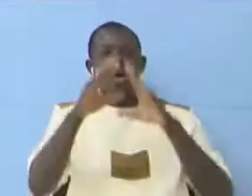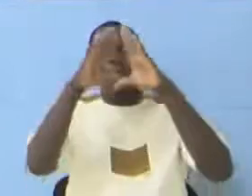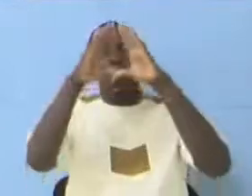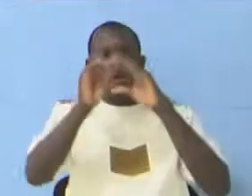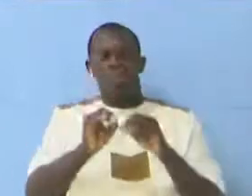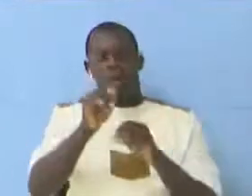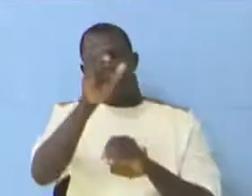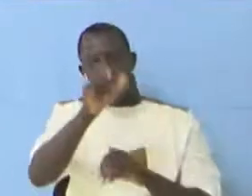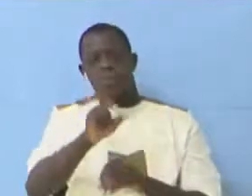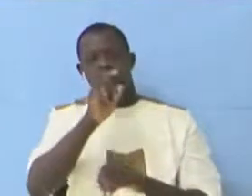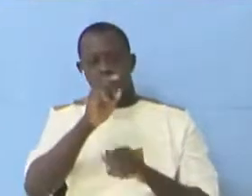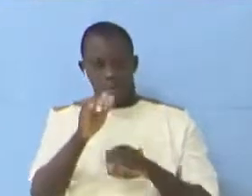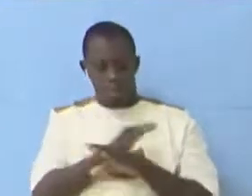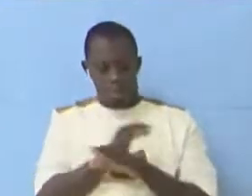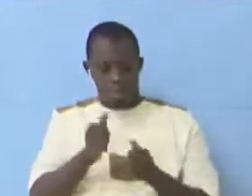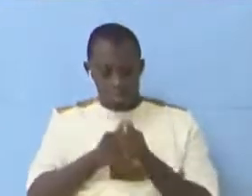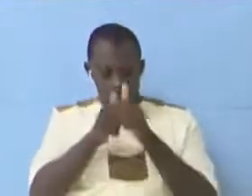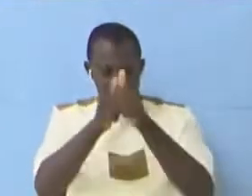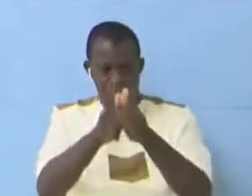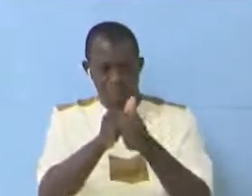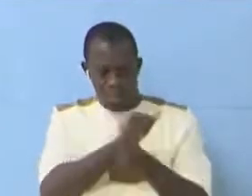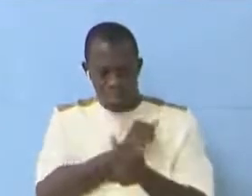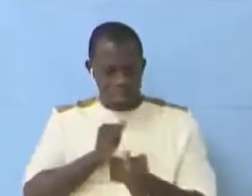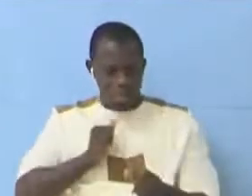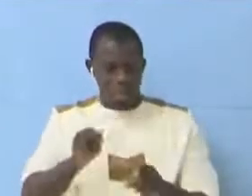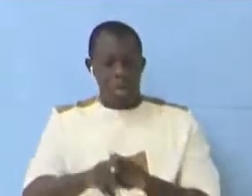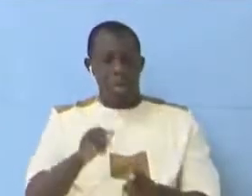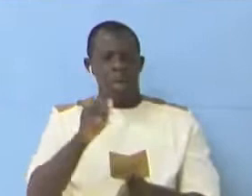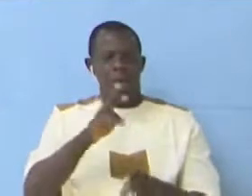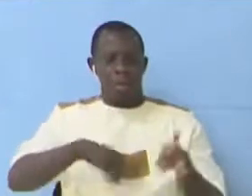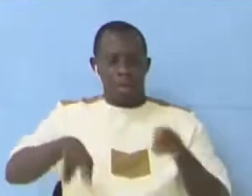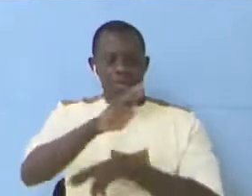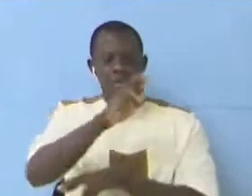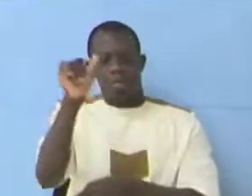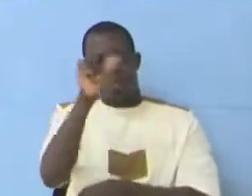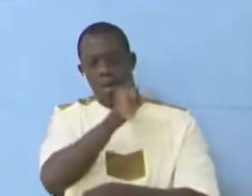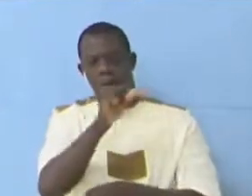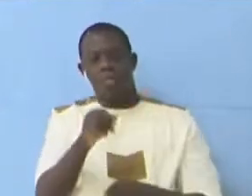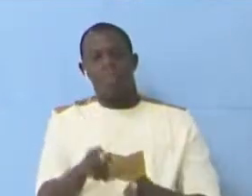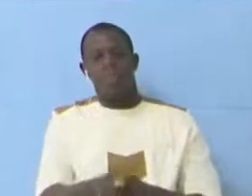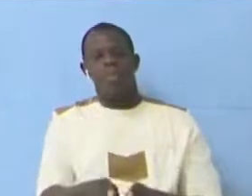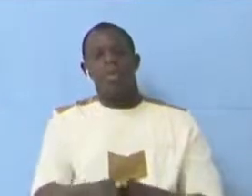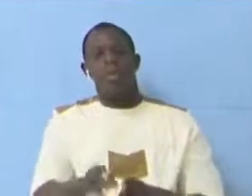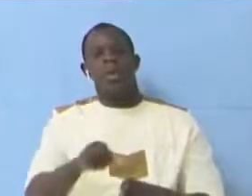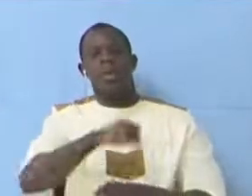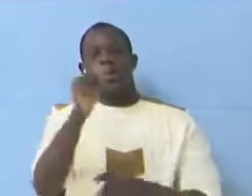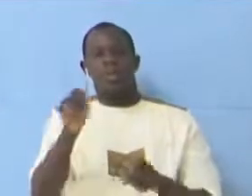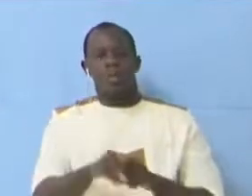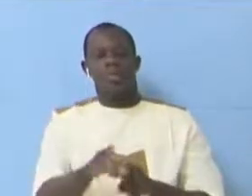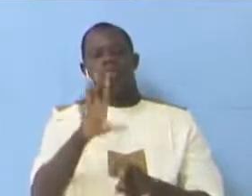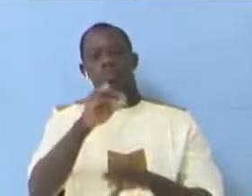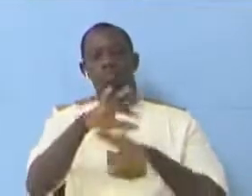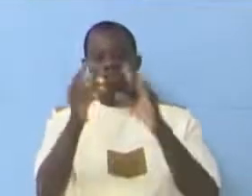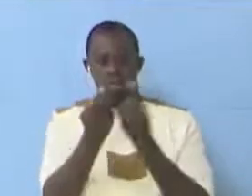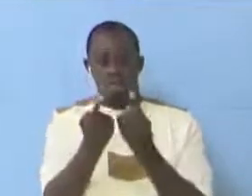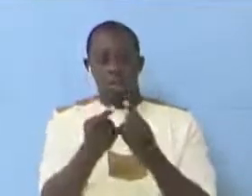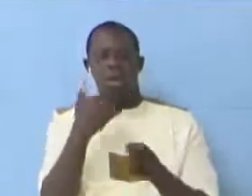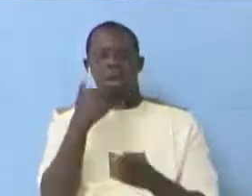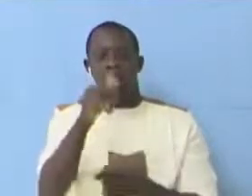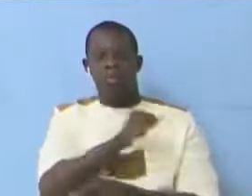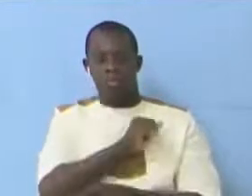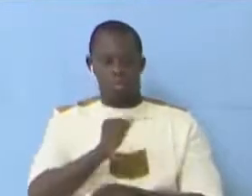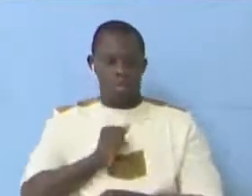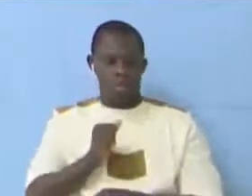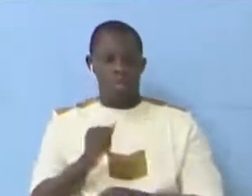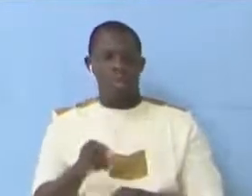escorting us went back. Ki nga xamne mo ñu doon gunge nak wuñeku wat. They whispered and we were asked to come to the conference hall,